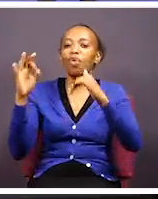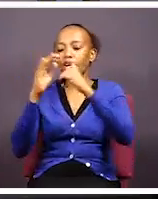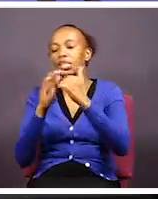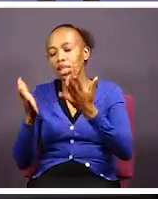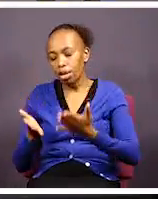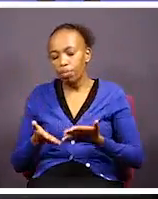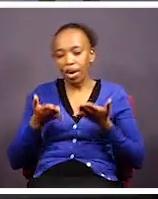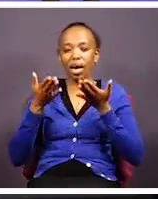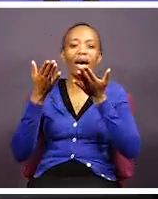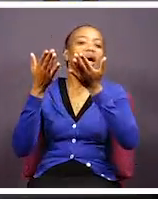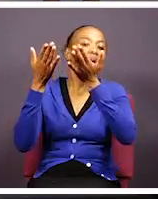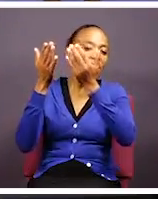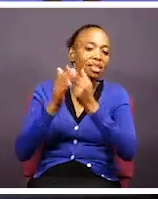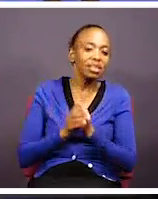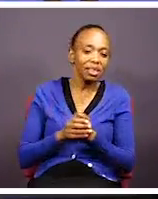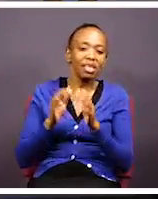of worship